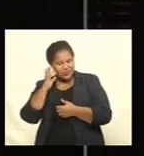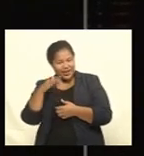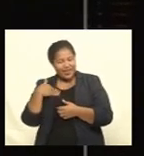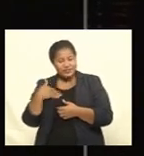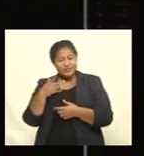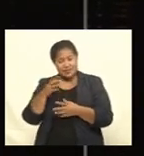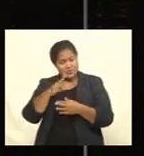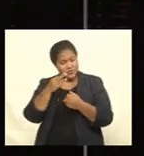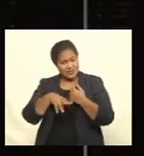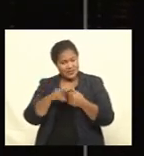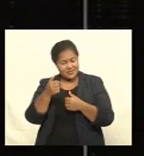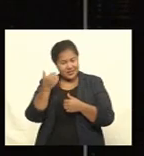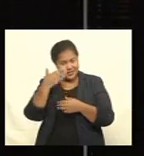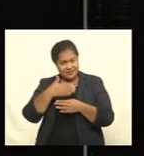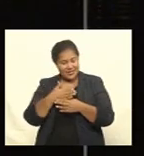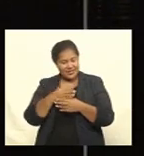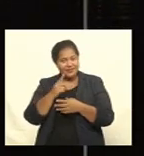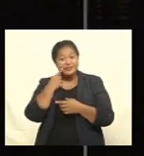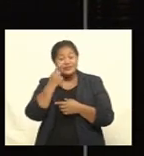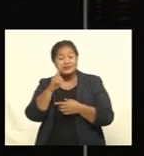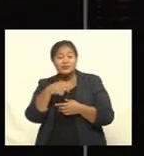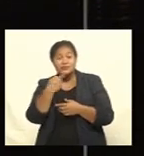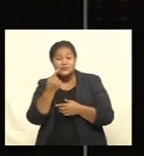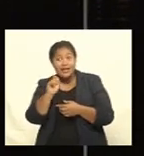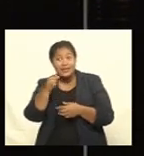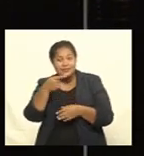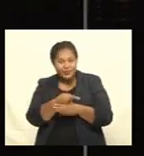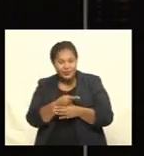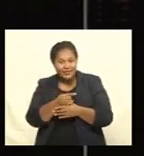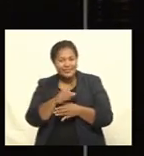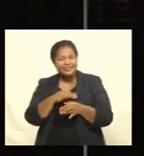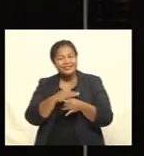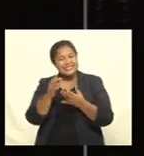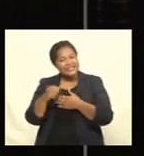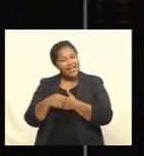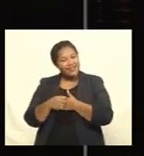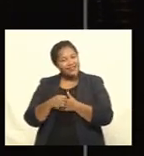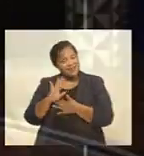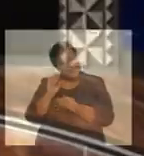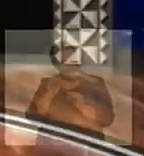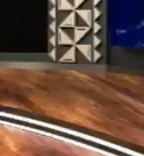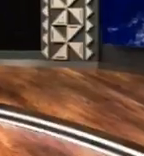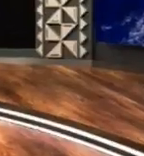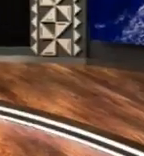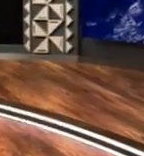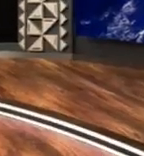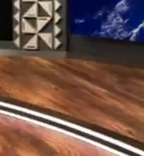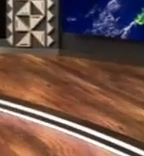That's your news this evening. I'll see you again next week. Until then, stay safe. Modemanda.